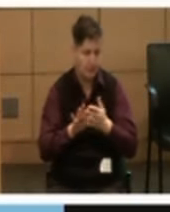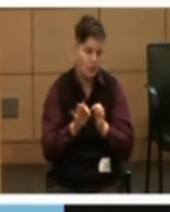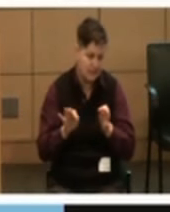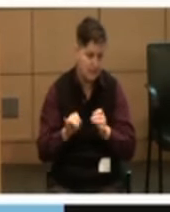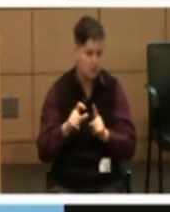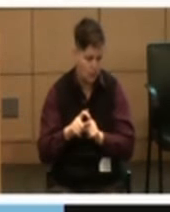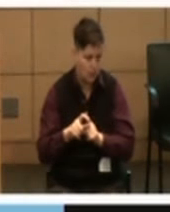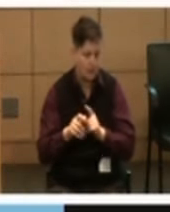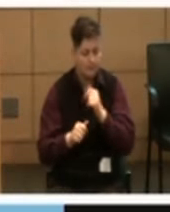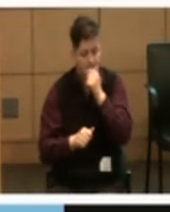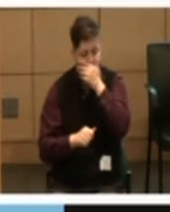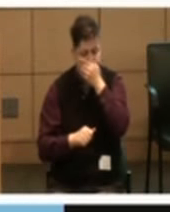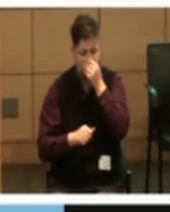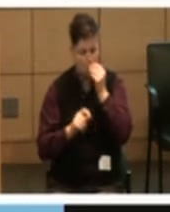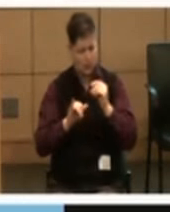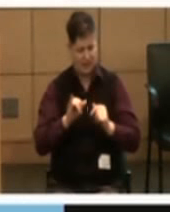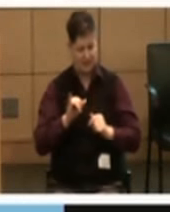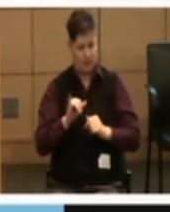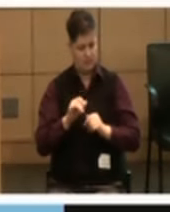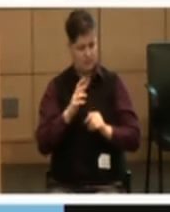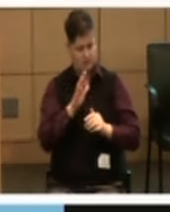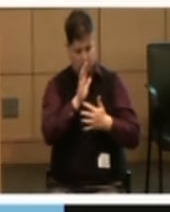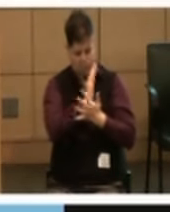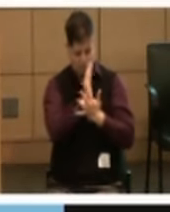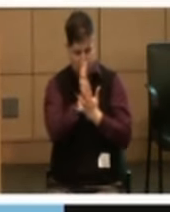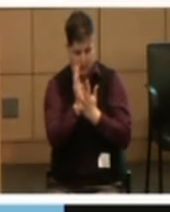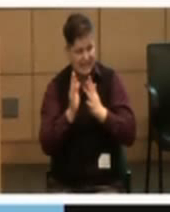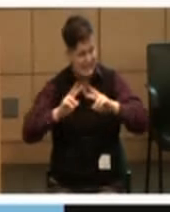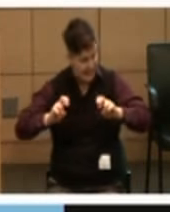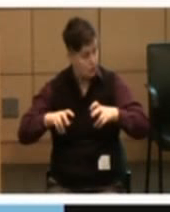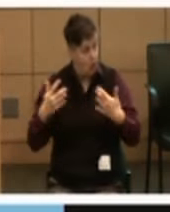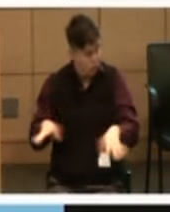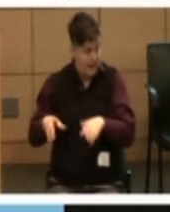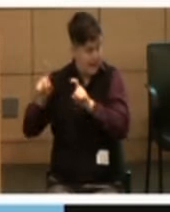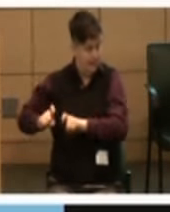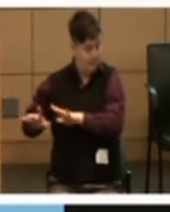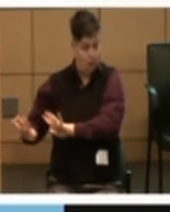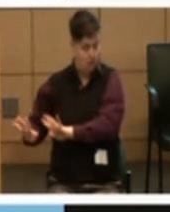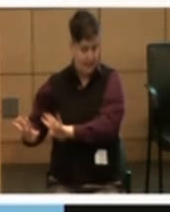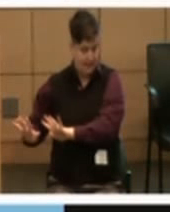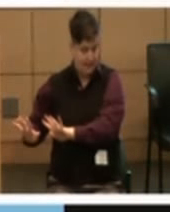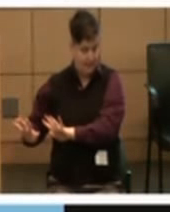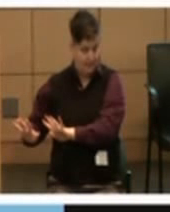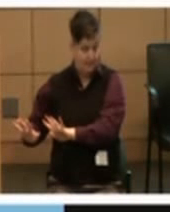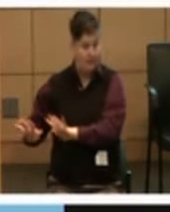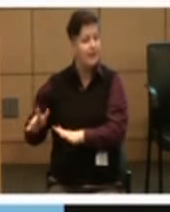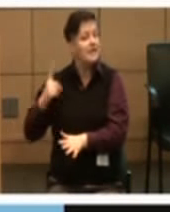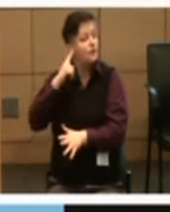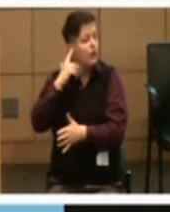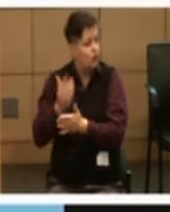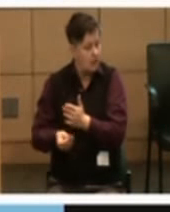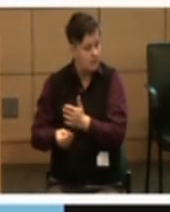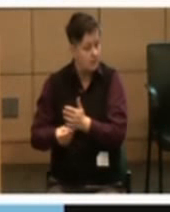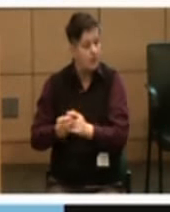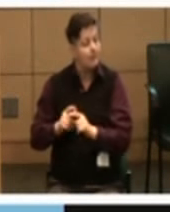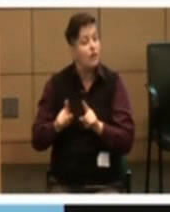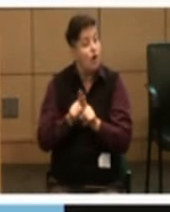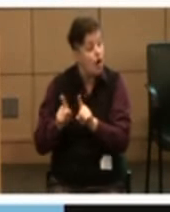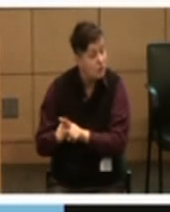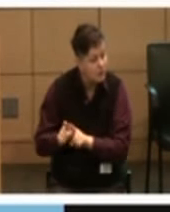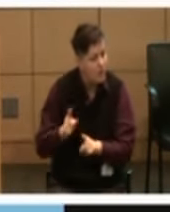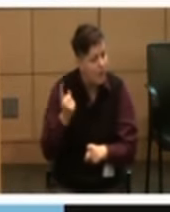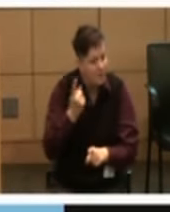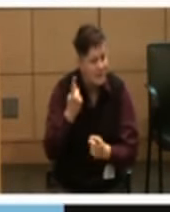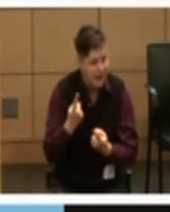these are really helping us understand the hearing loss. However, they're all done in quiet.